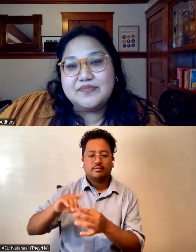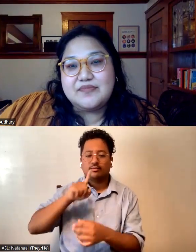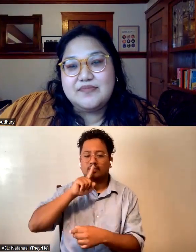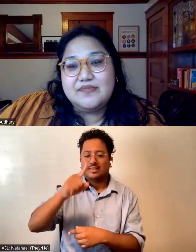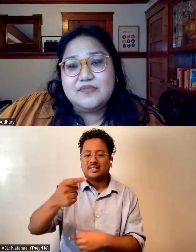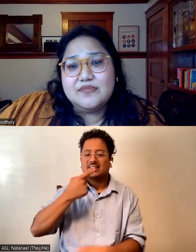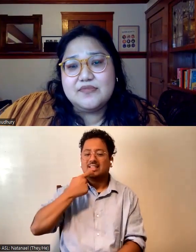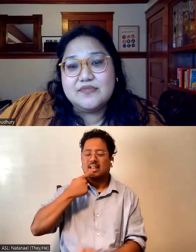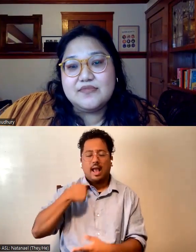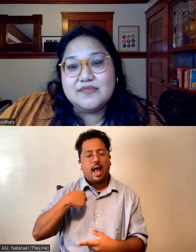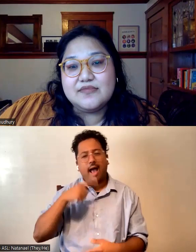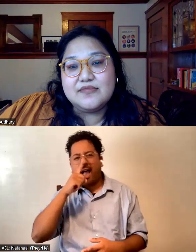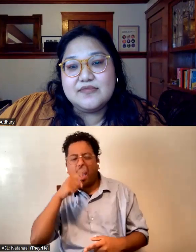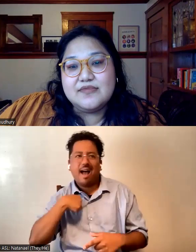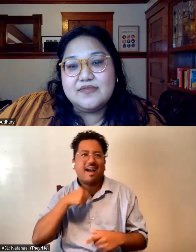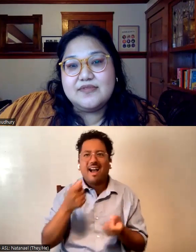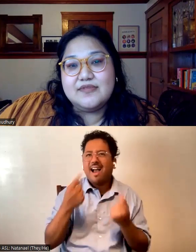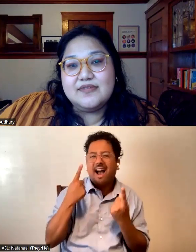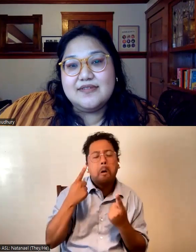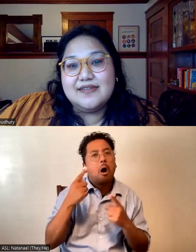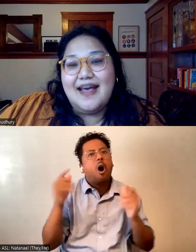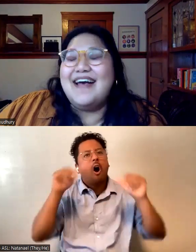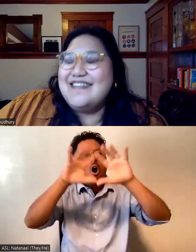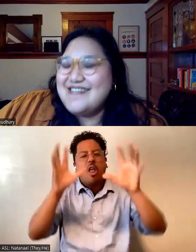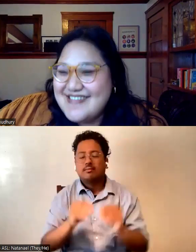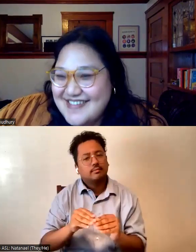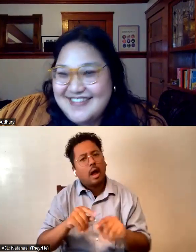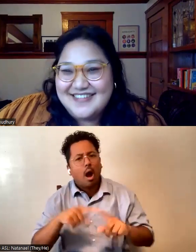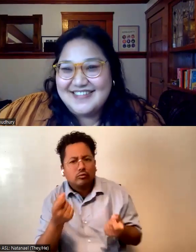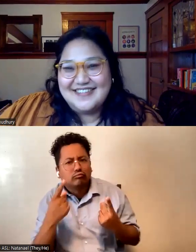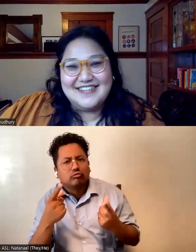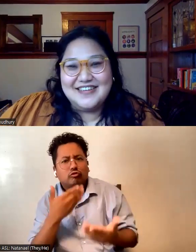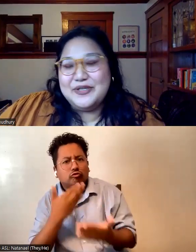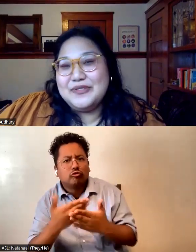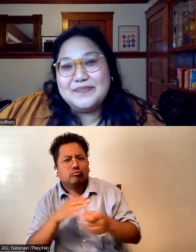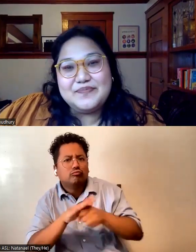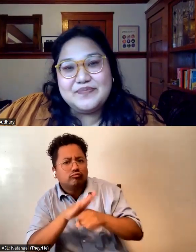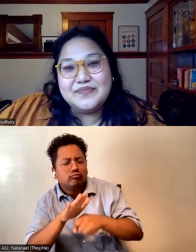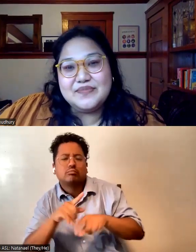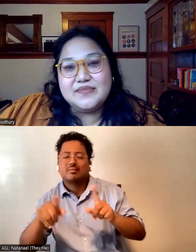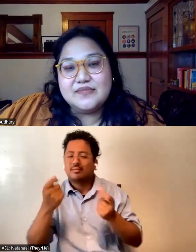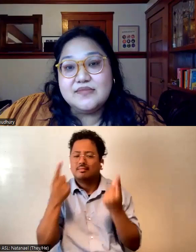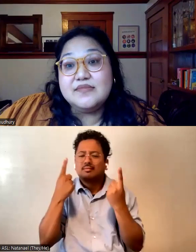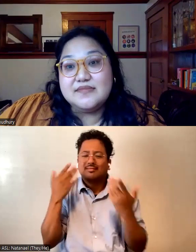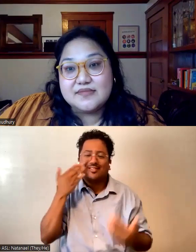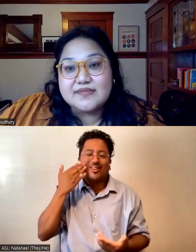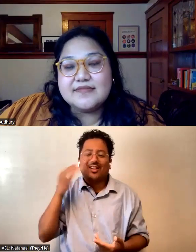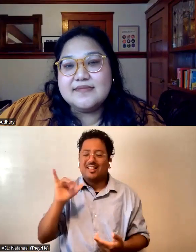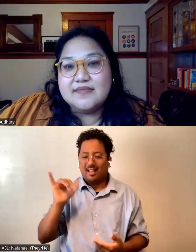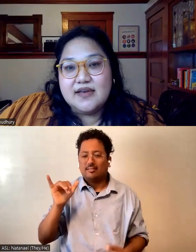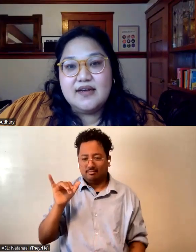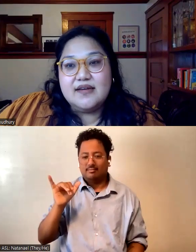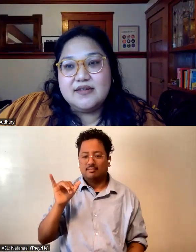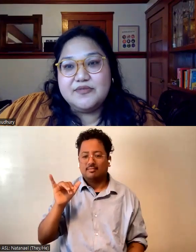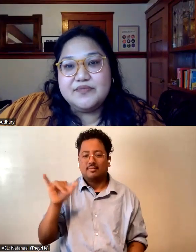I understand so much of it, like I do understand a lot of it, okay? A lot. And the inscrutable Asian, it